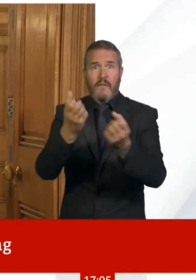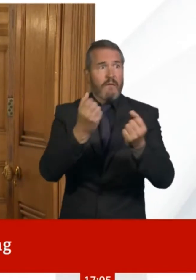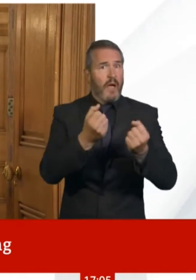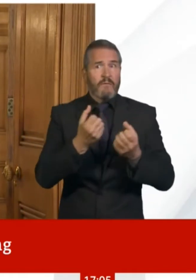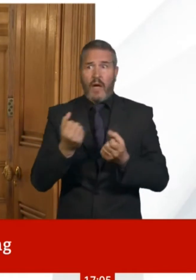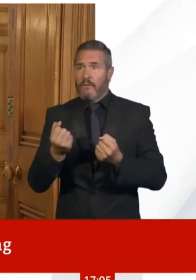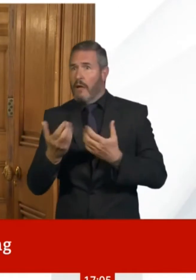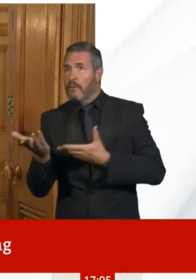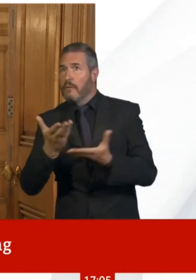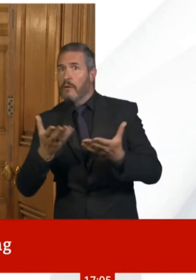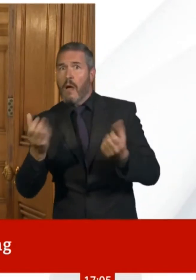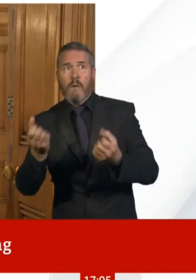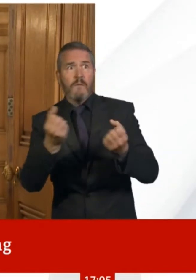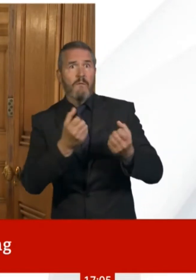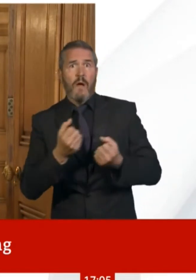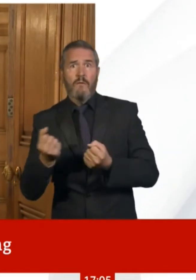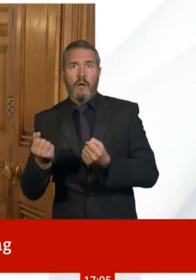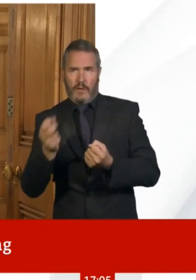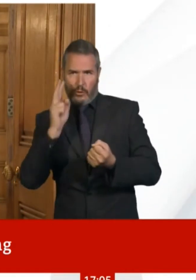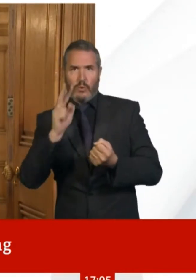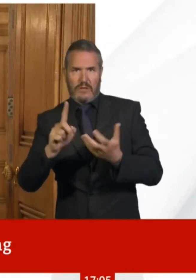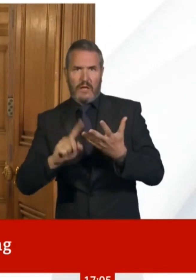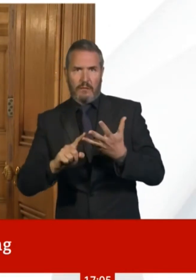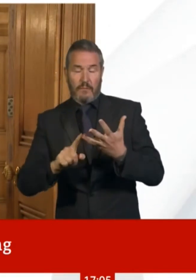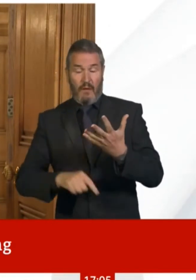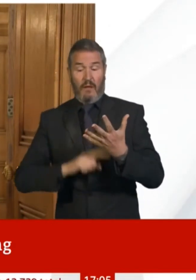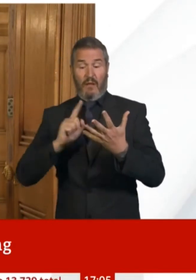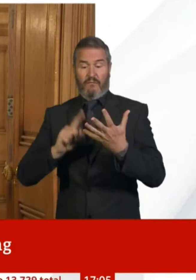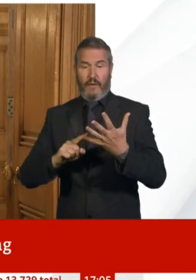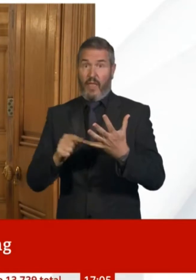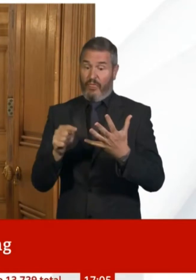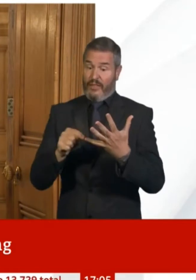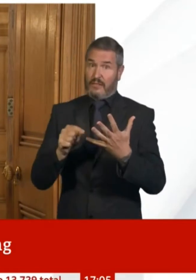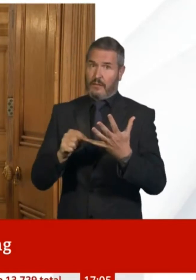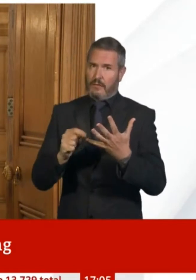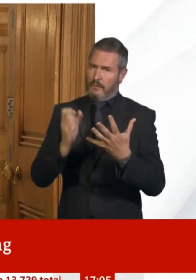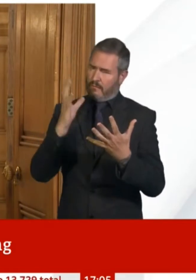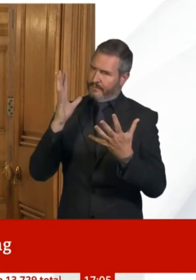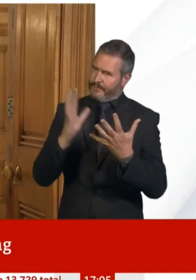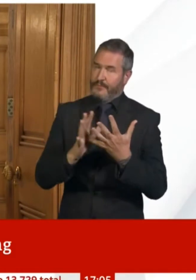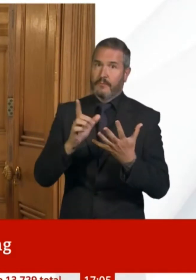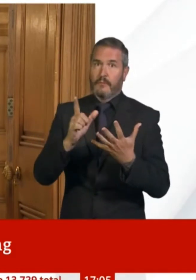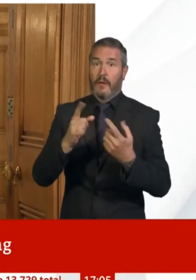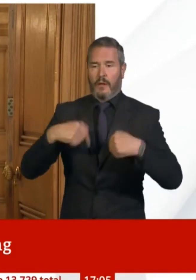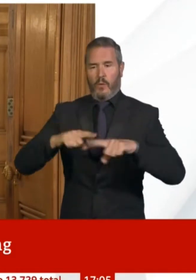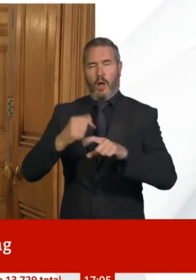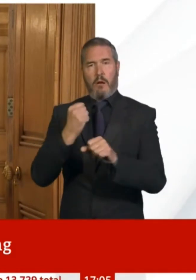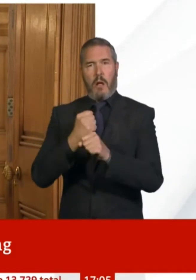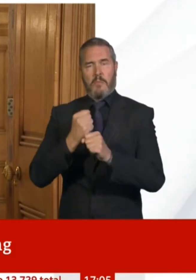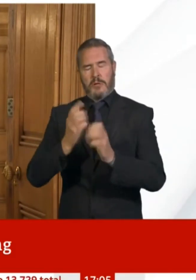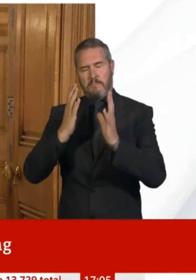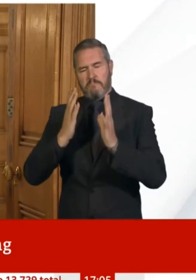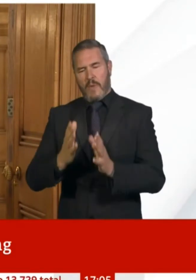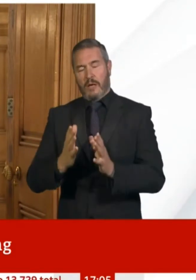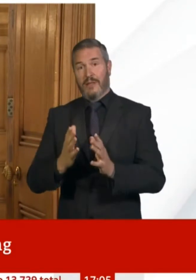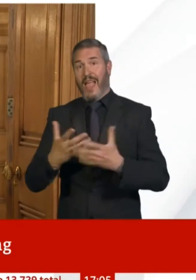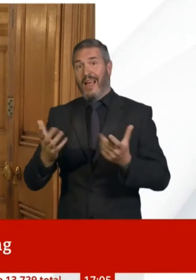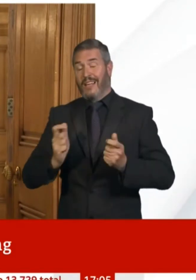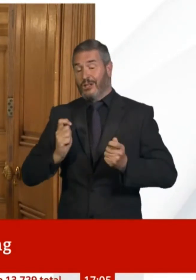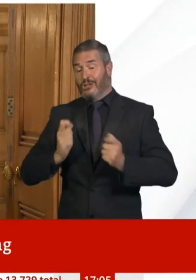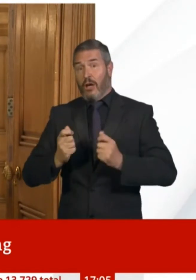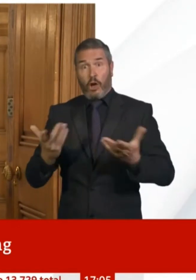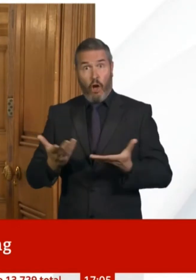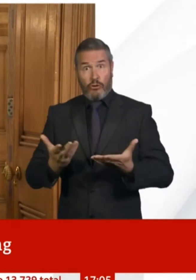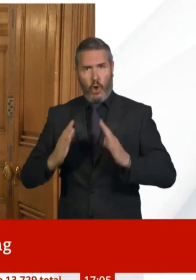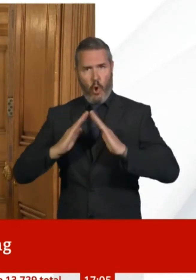to meet future demand. Fifth, and this is really crucial, we must be confident that any adjustments to the current